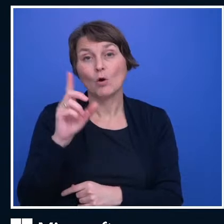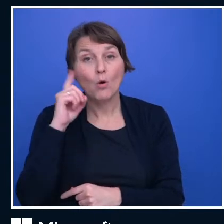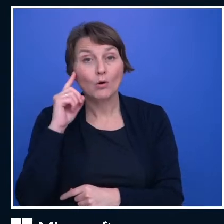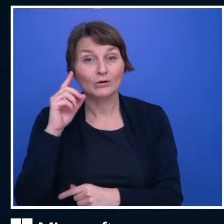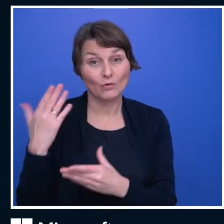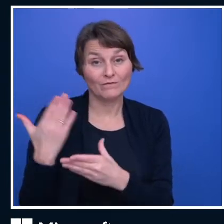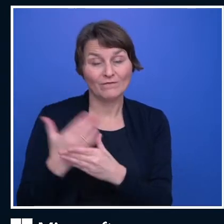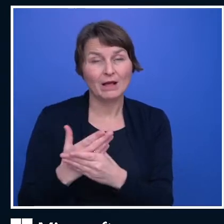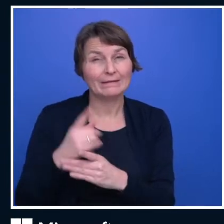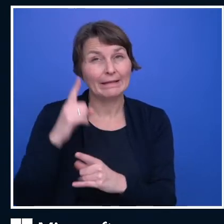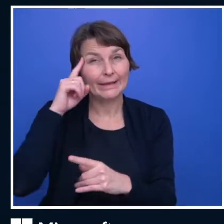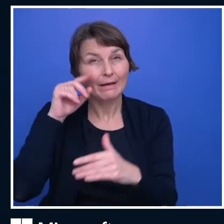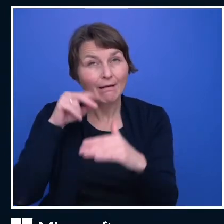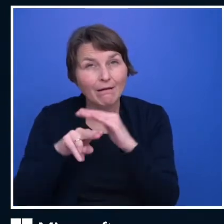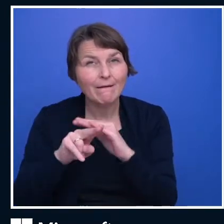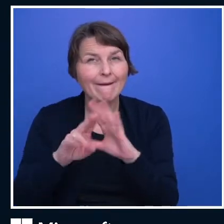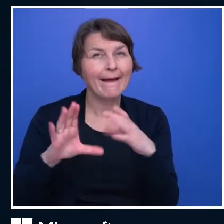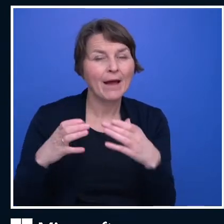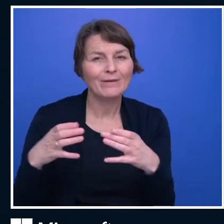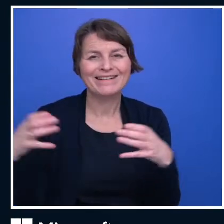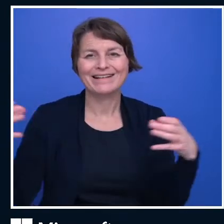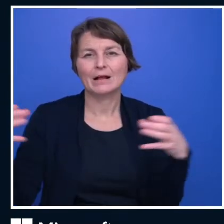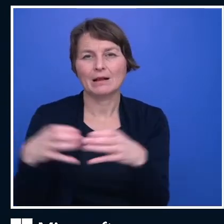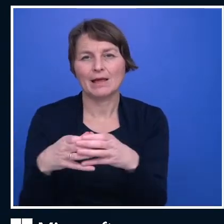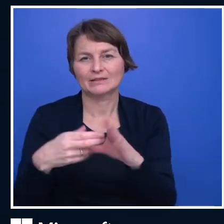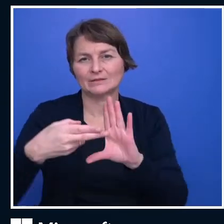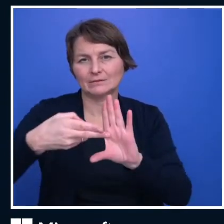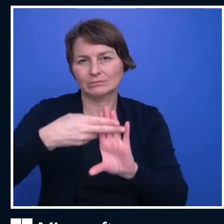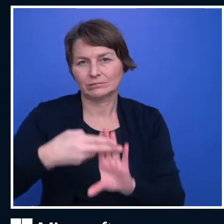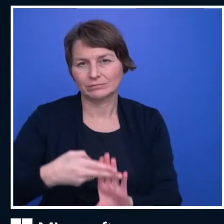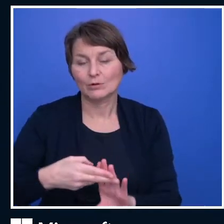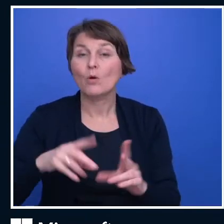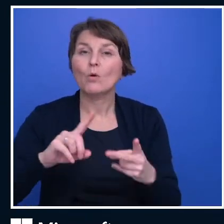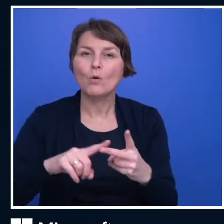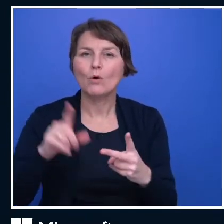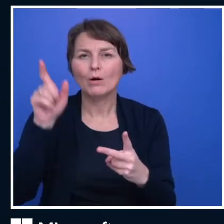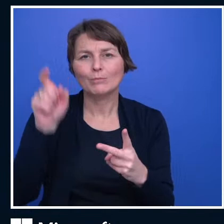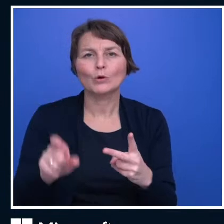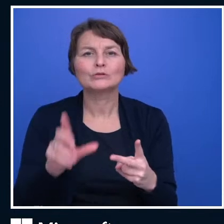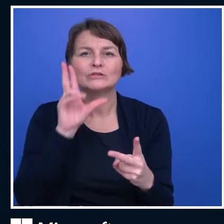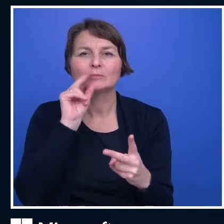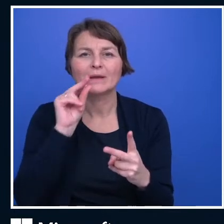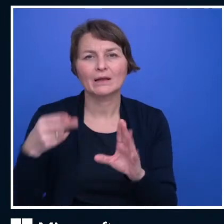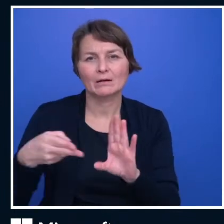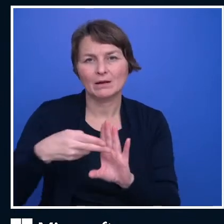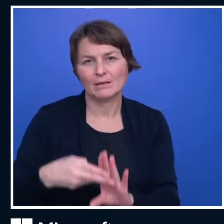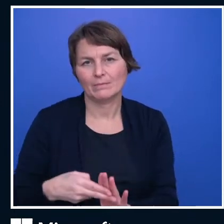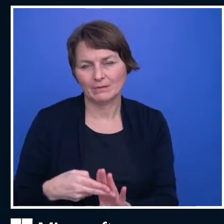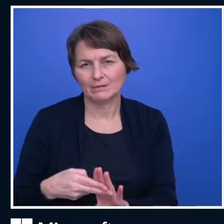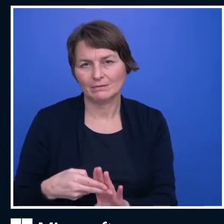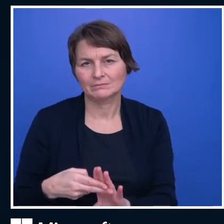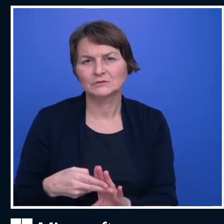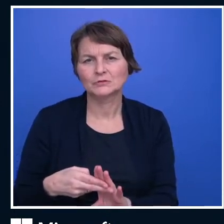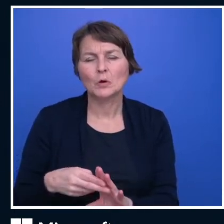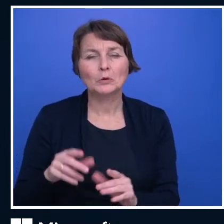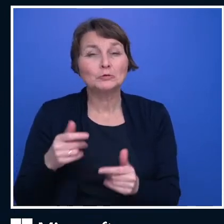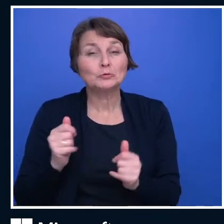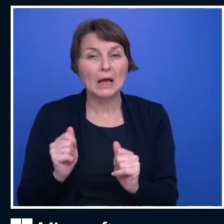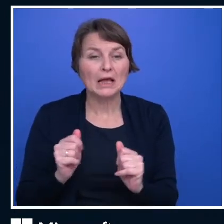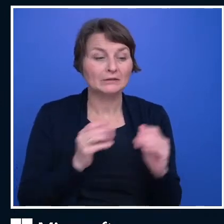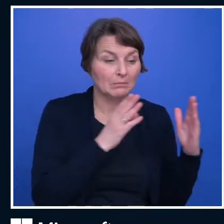of the audio or the speaker from the trained model. And that is how we'll be having